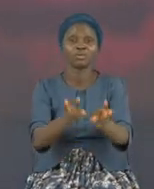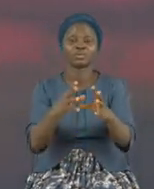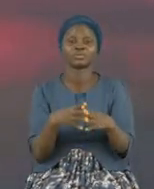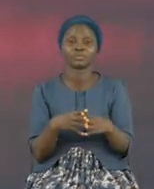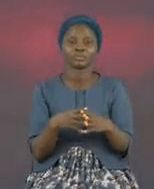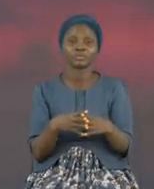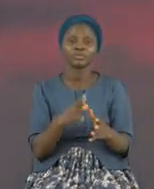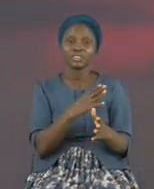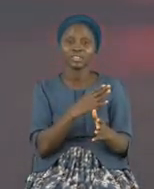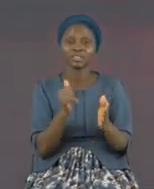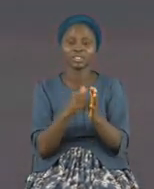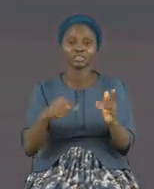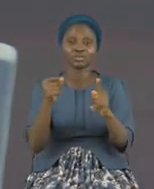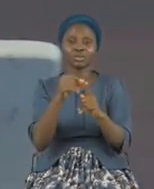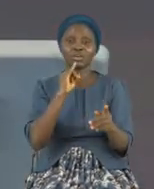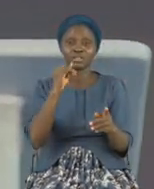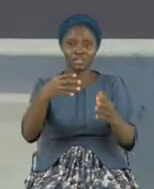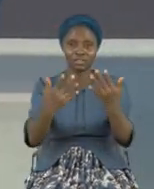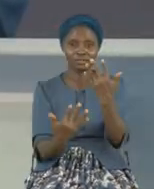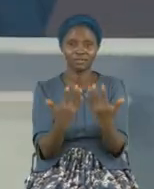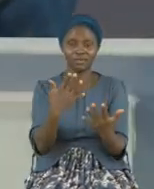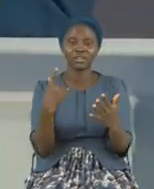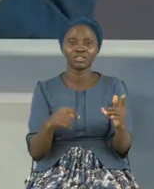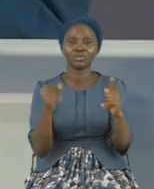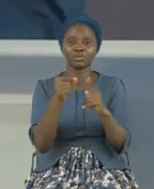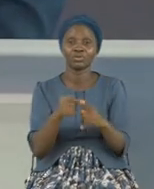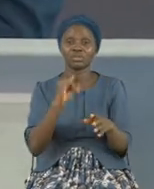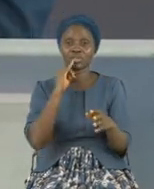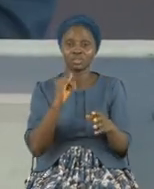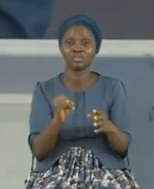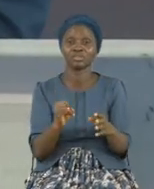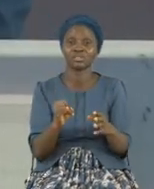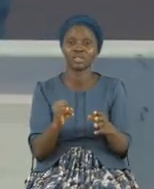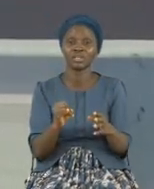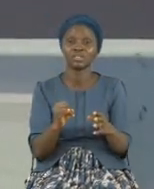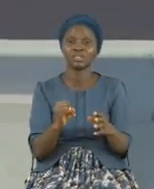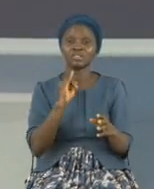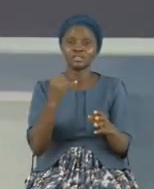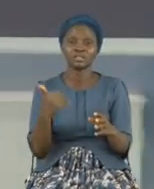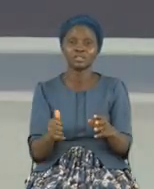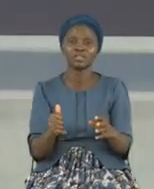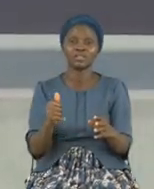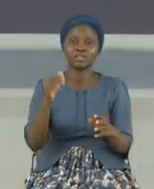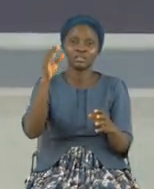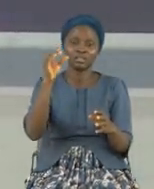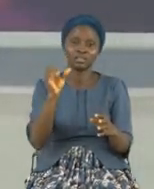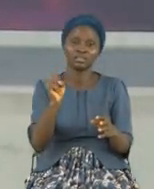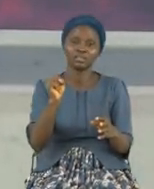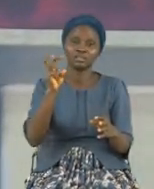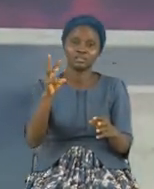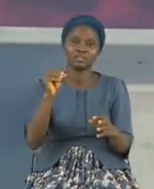is fire, that the word is hammer, that the word is a sword, and that the word